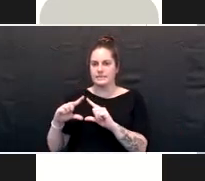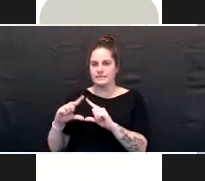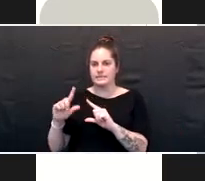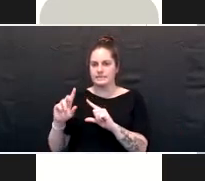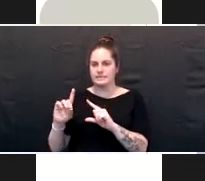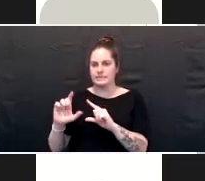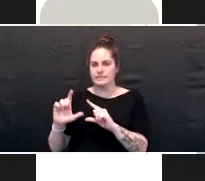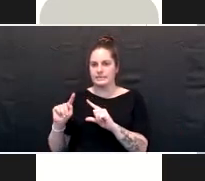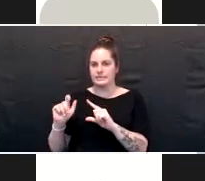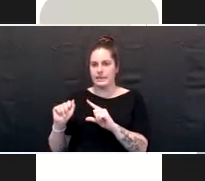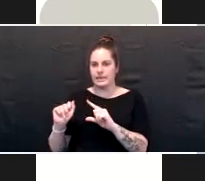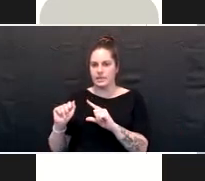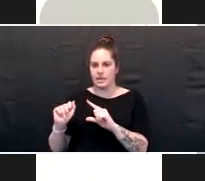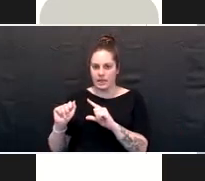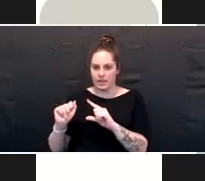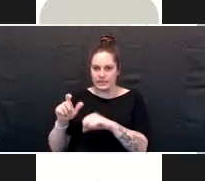in momentum.